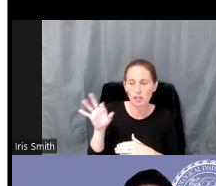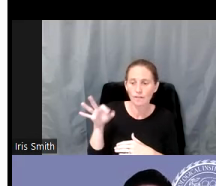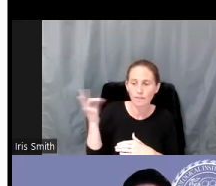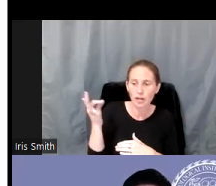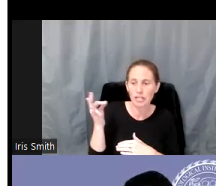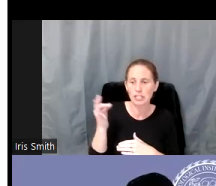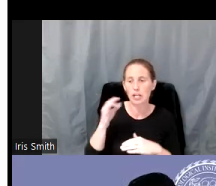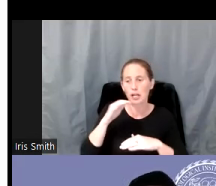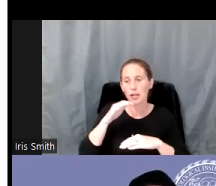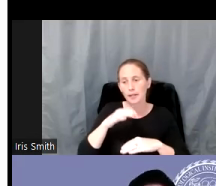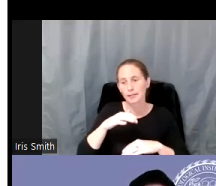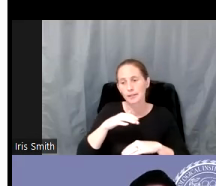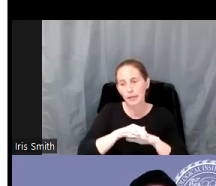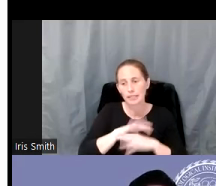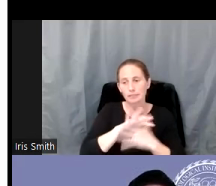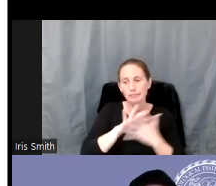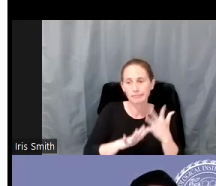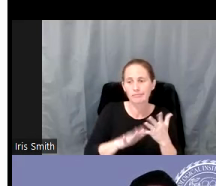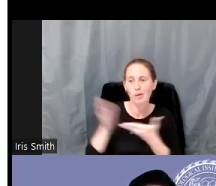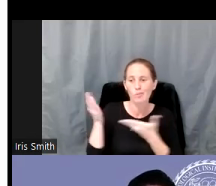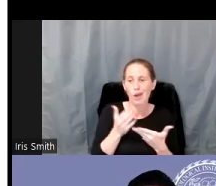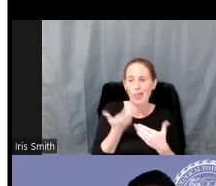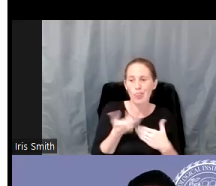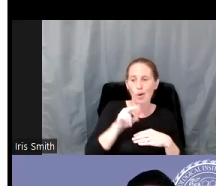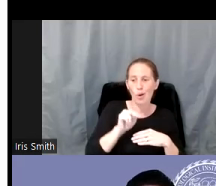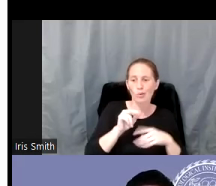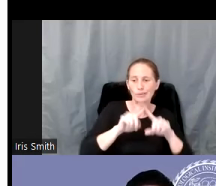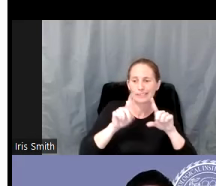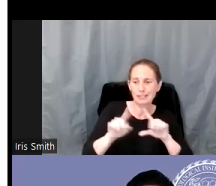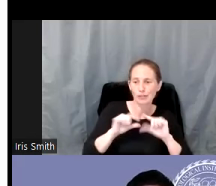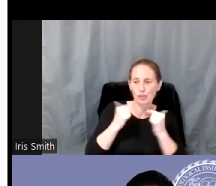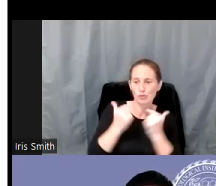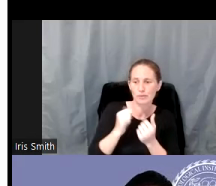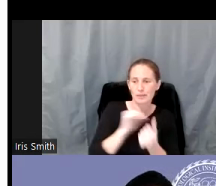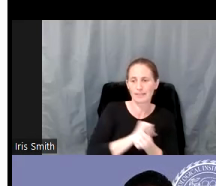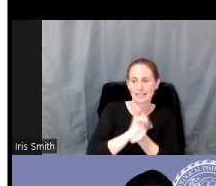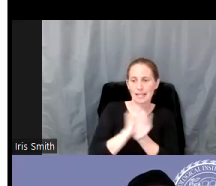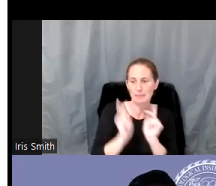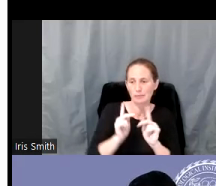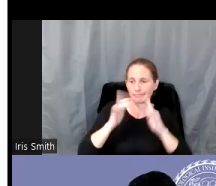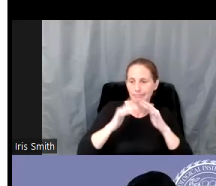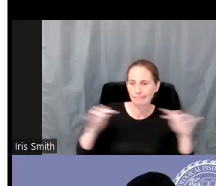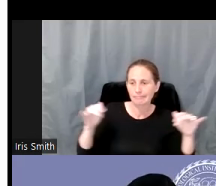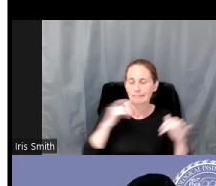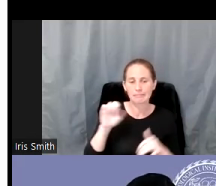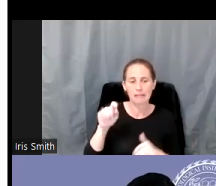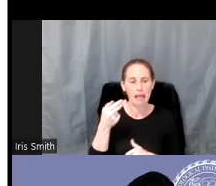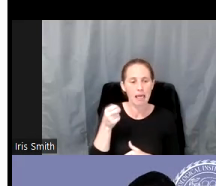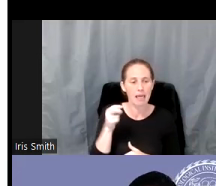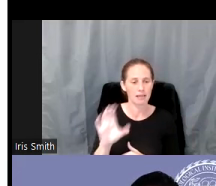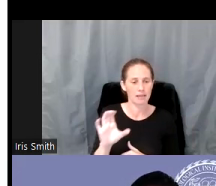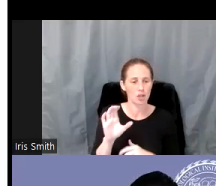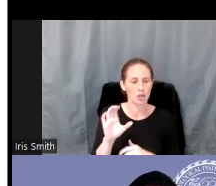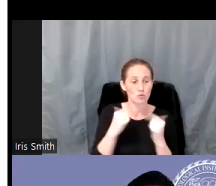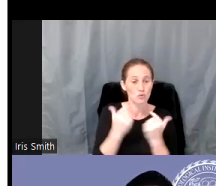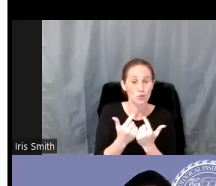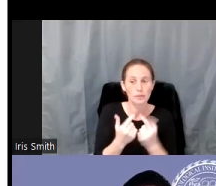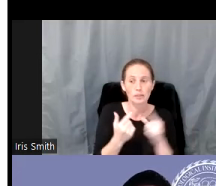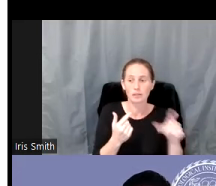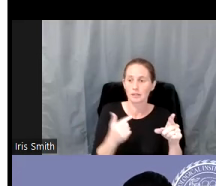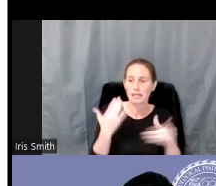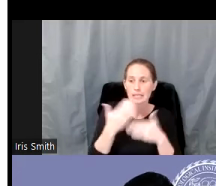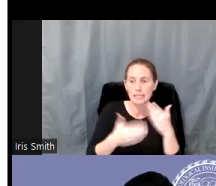group brought the diversity of enslaved people from different ethnic groups. And according to prominent historians like Richard Allen,